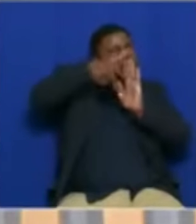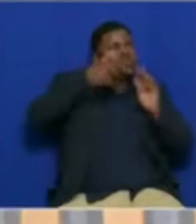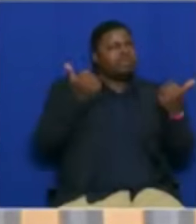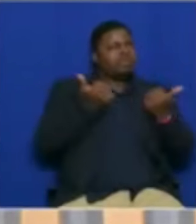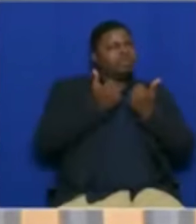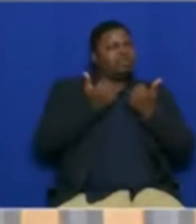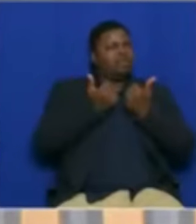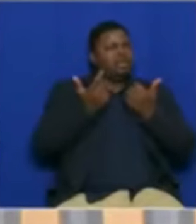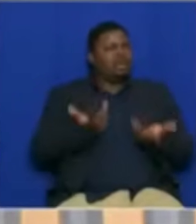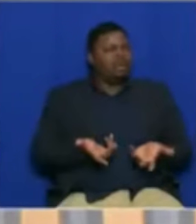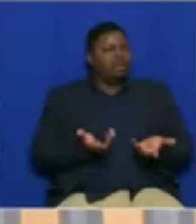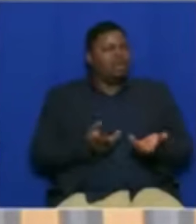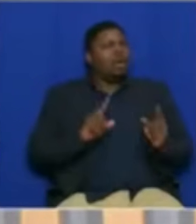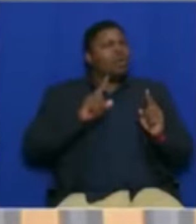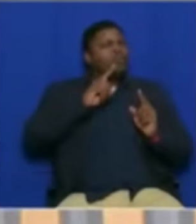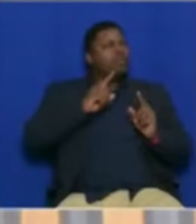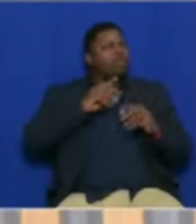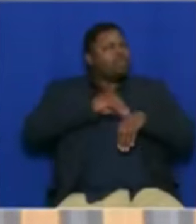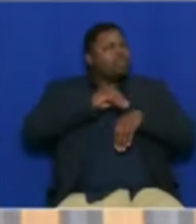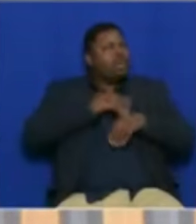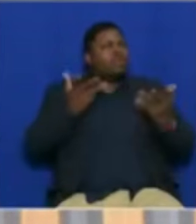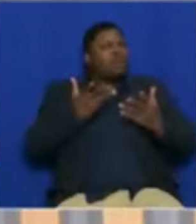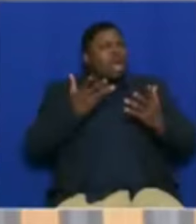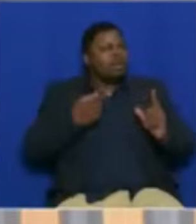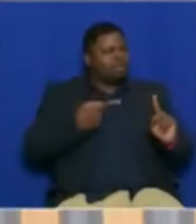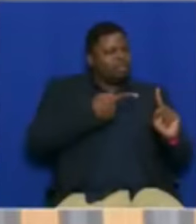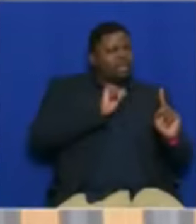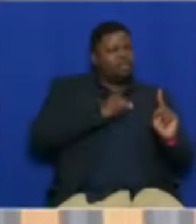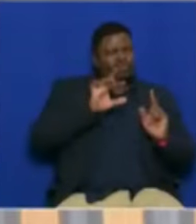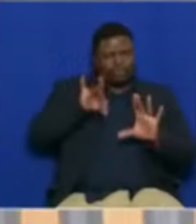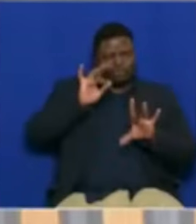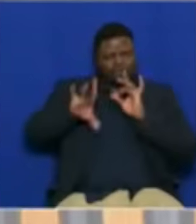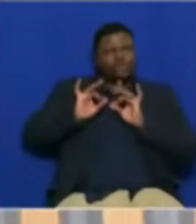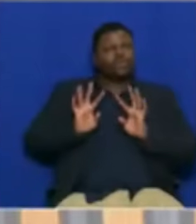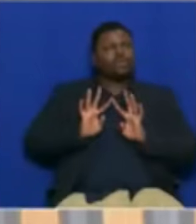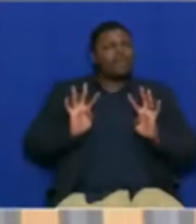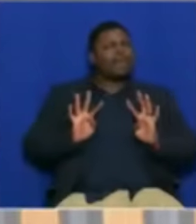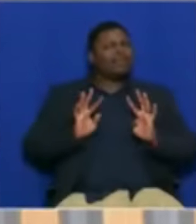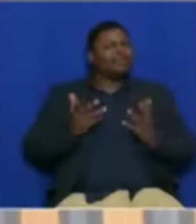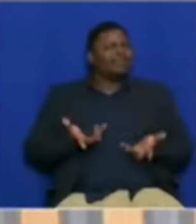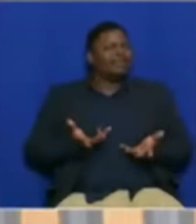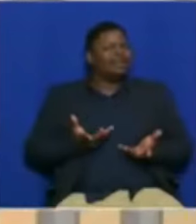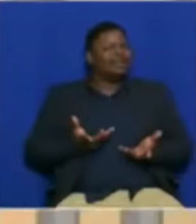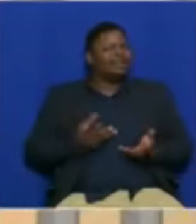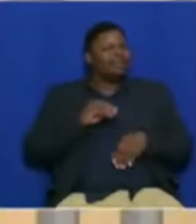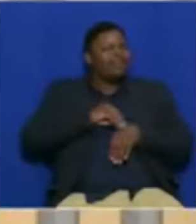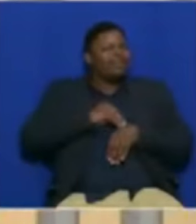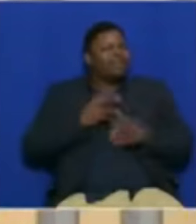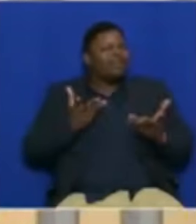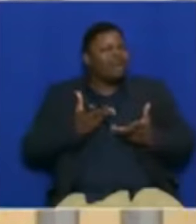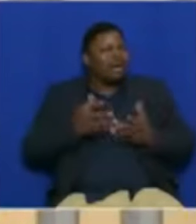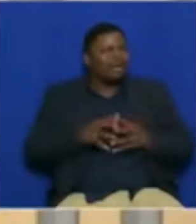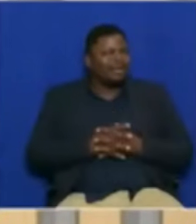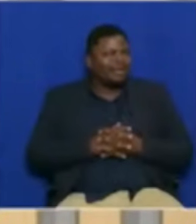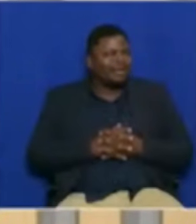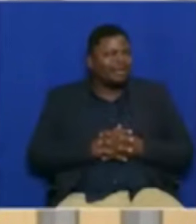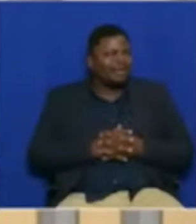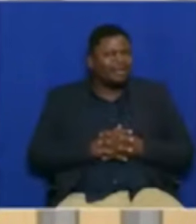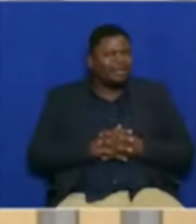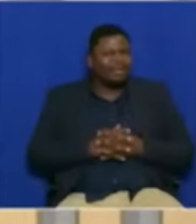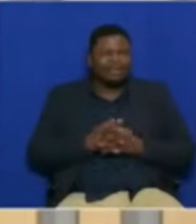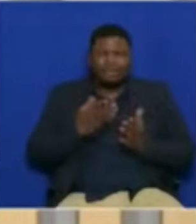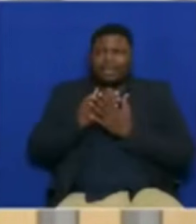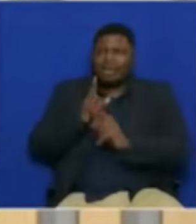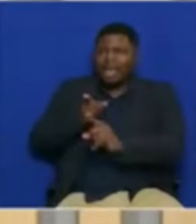panels? You can answer if you have an answer. Thank you, Chair. Thank you, Commissioners. Colonel,